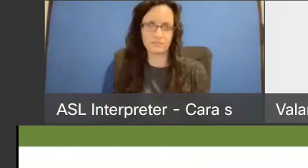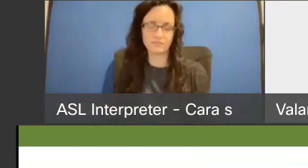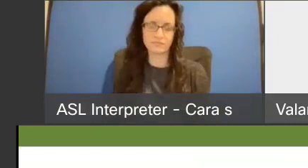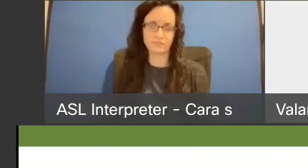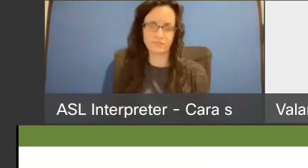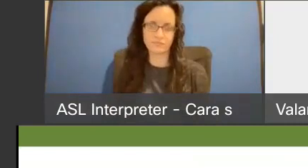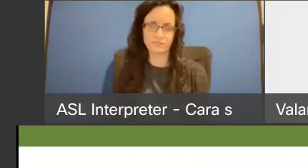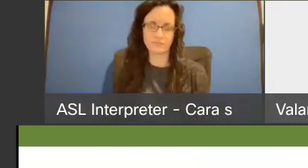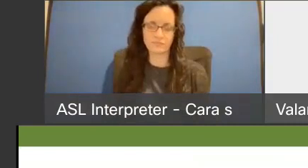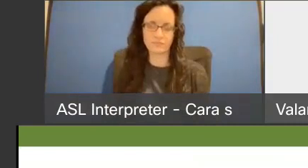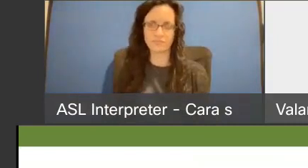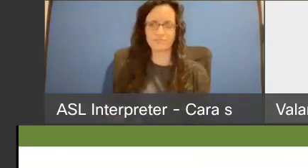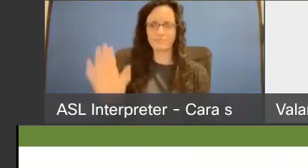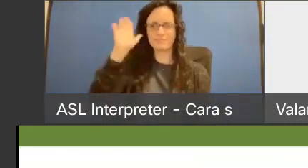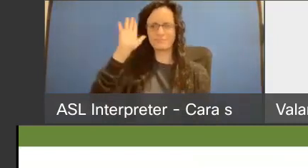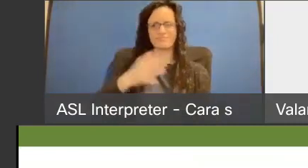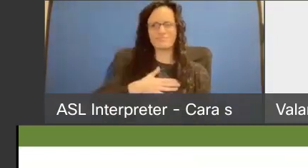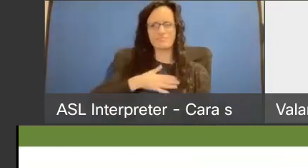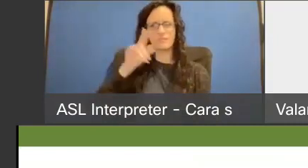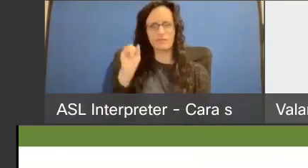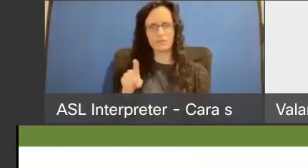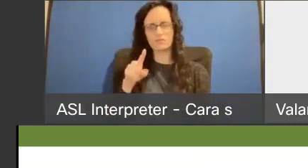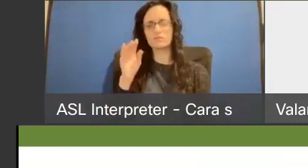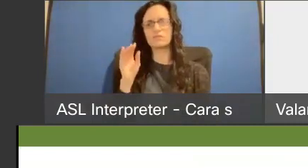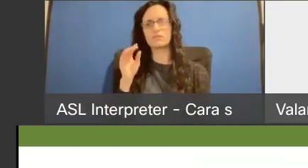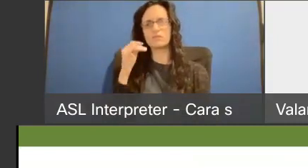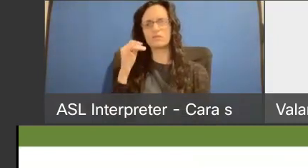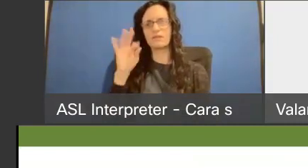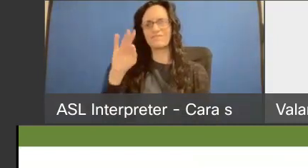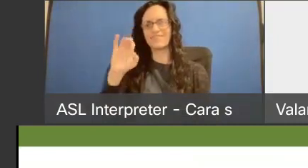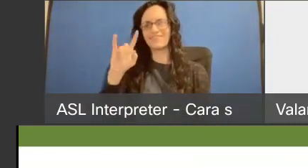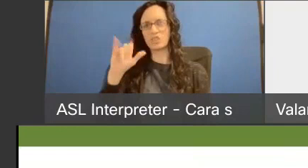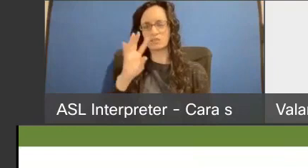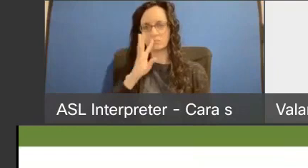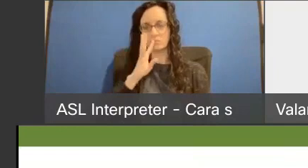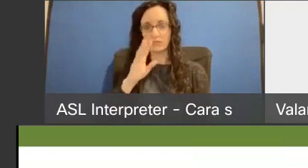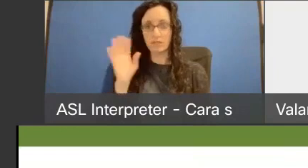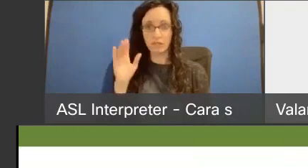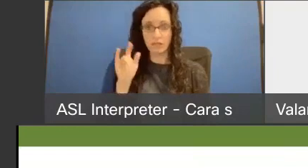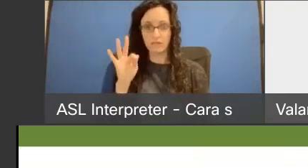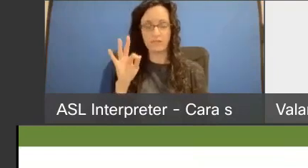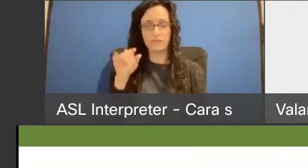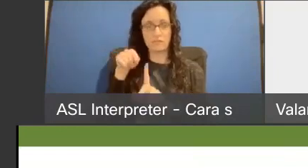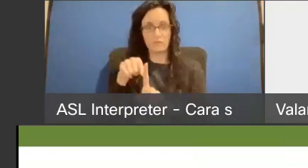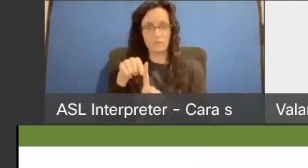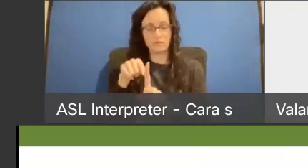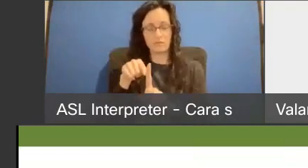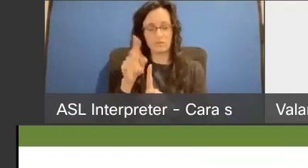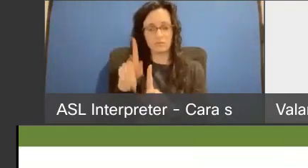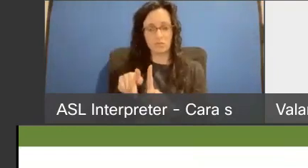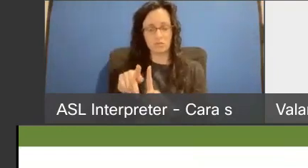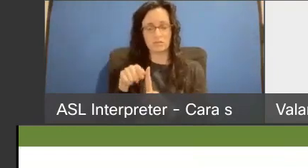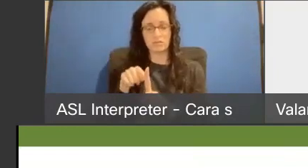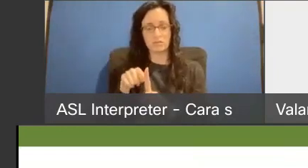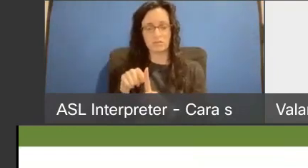I guess my question was, if this is a situation where the only access that she has is sort of